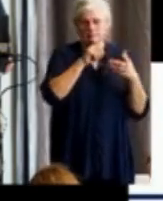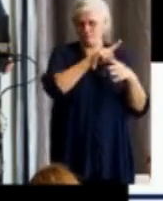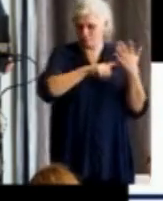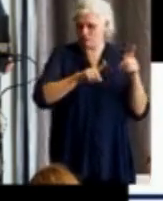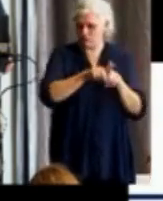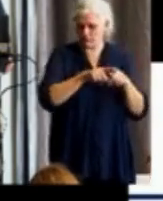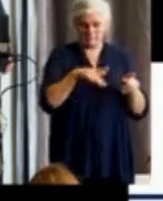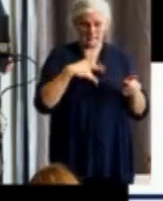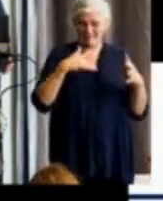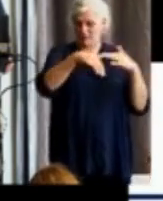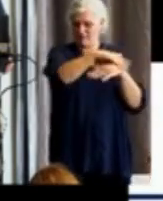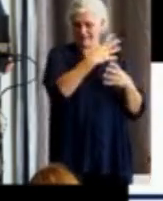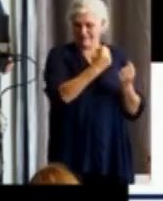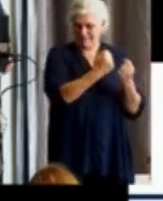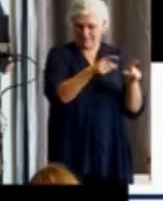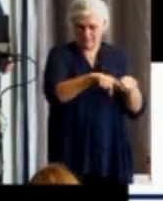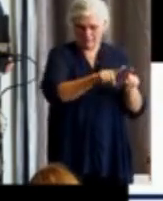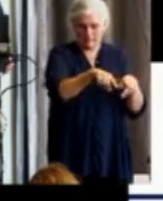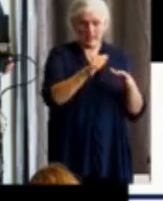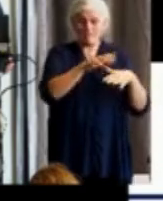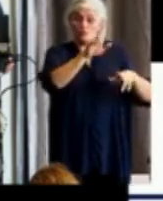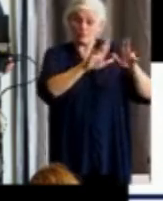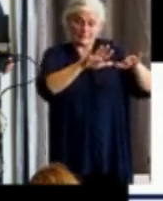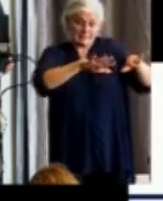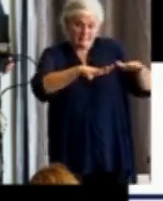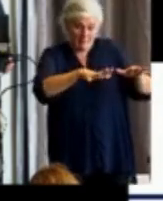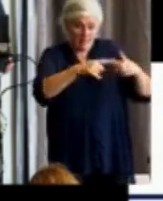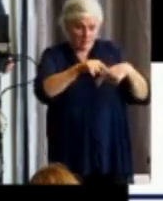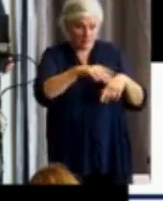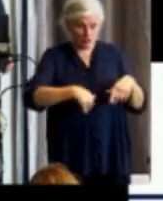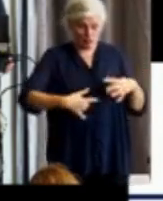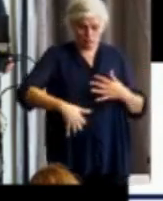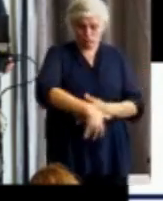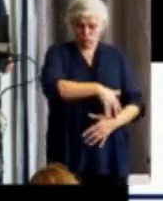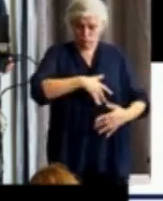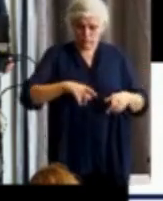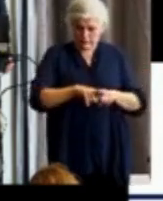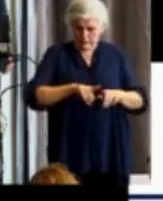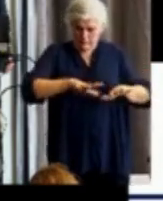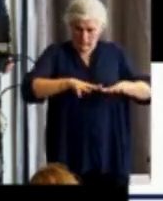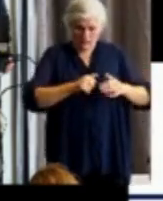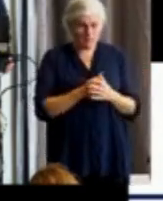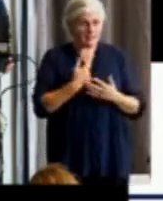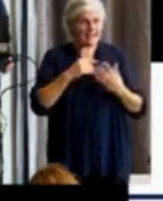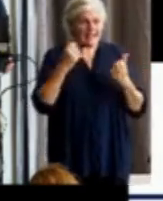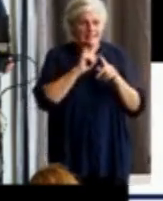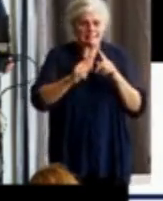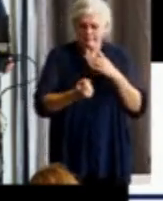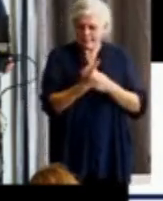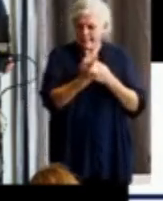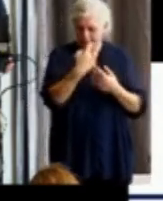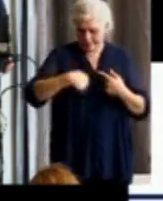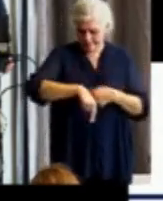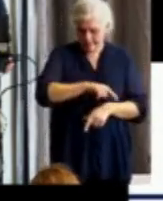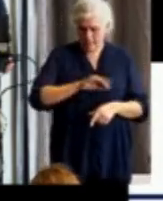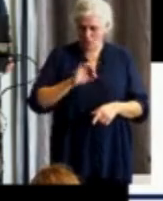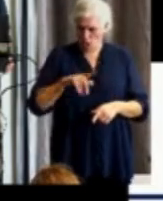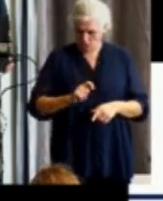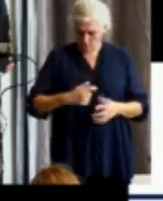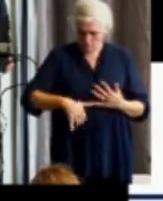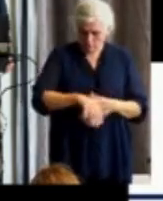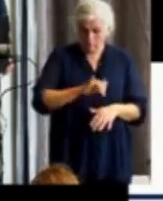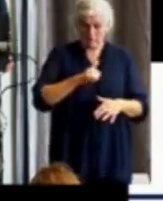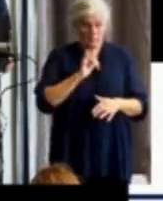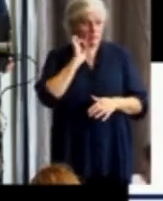of living environment. They should have a similar gut microbiome. So any differences in the gut microbiome might be